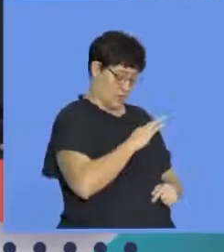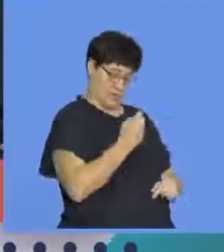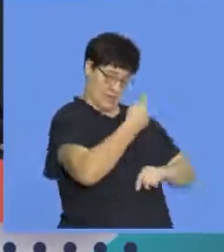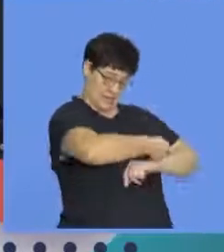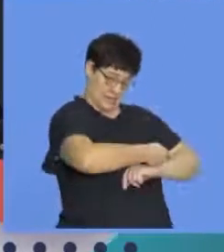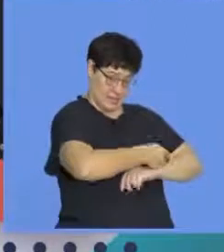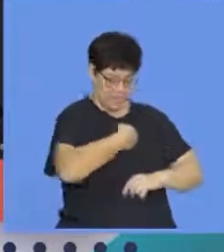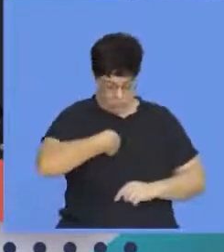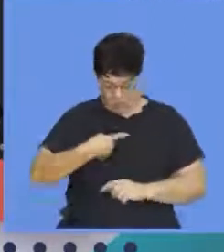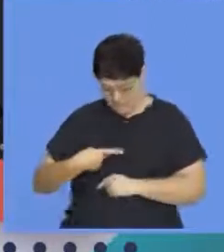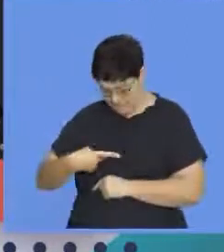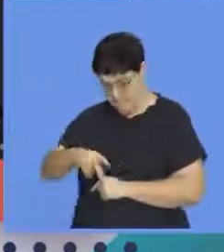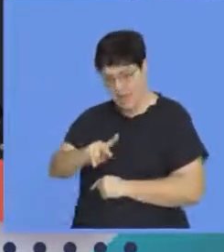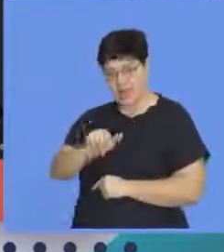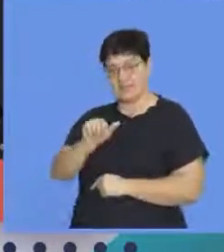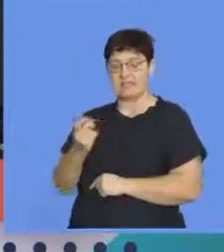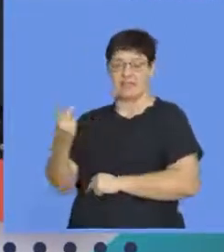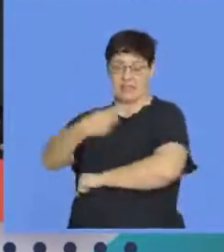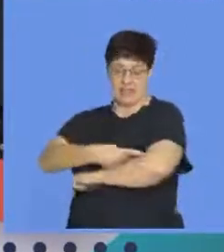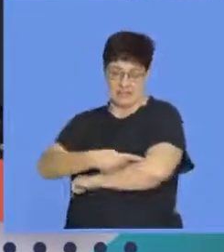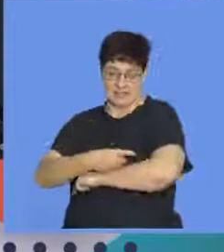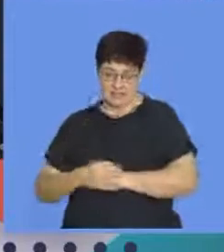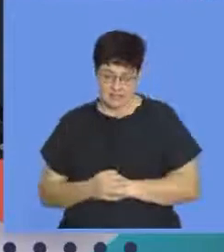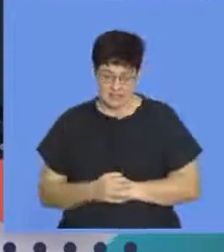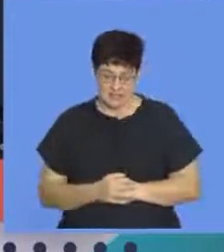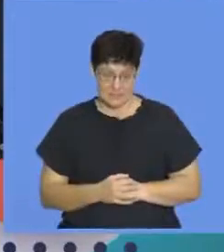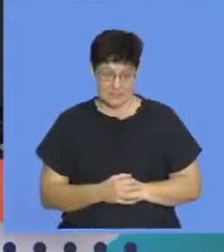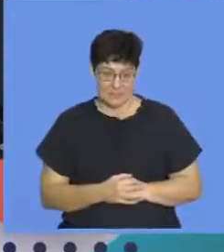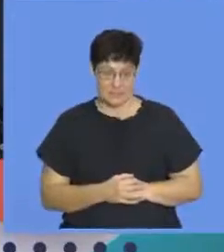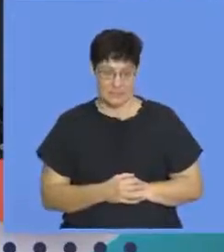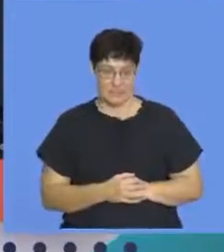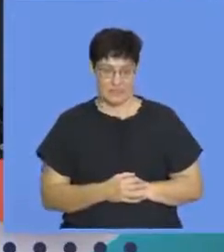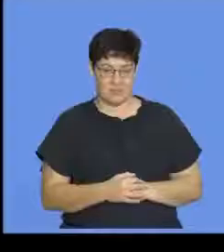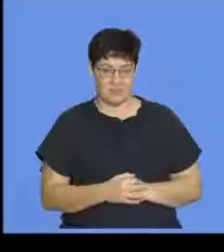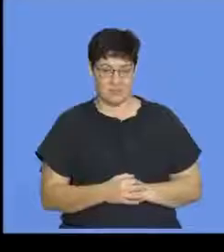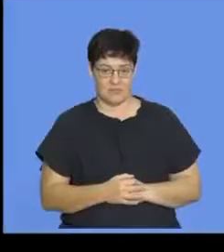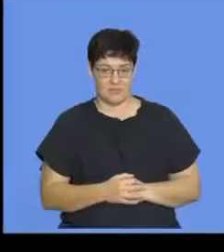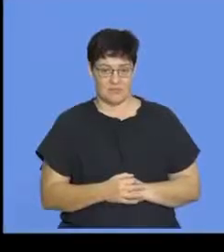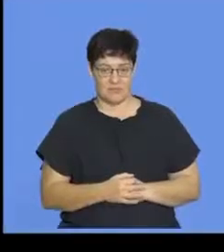our debts within 60 days with our creditors. Okay.